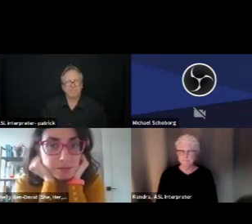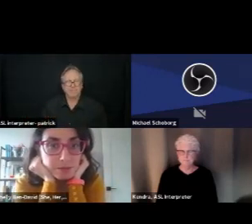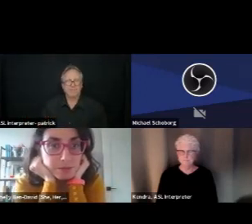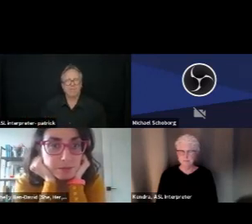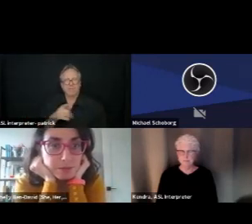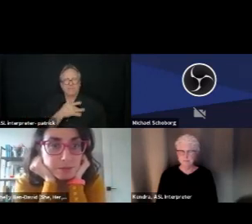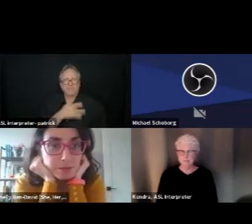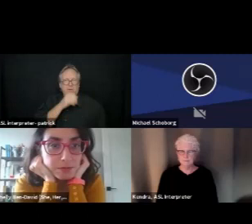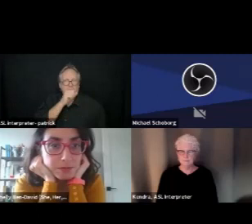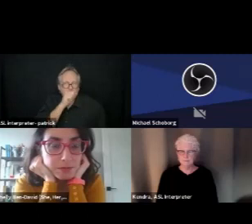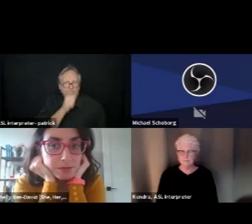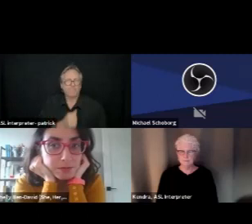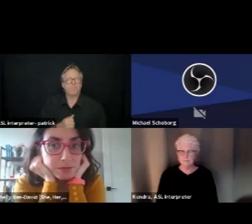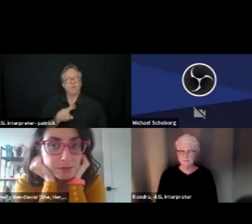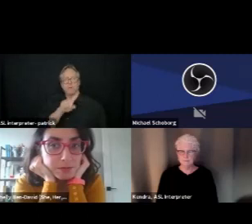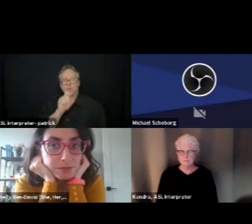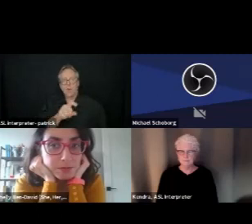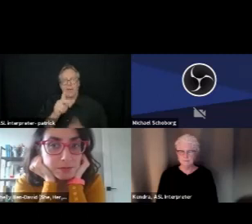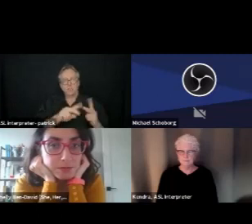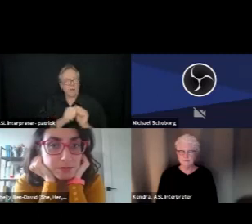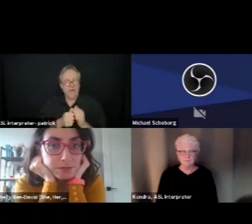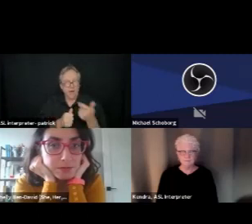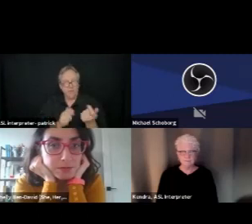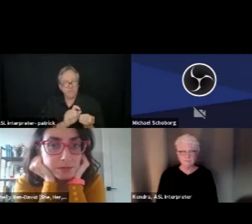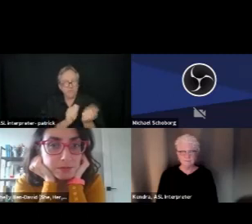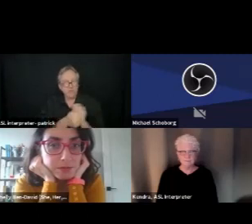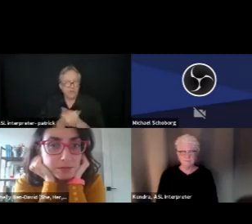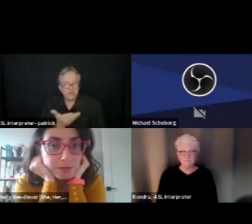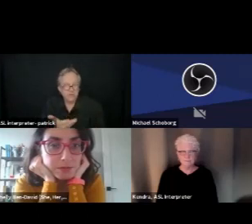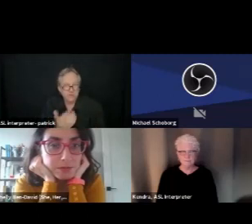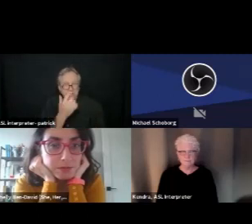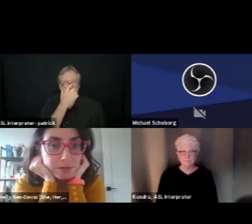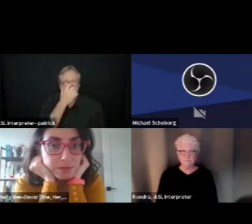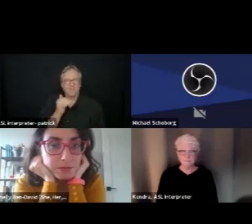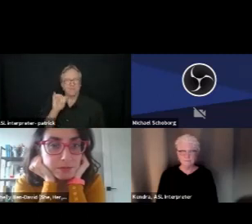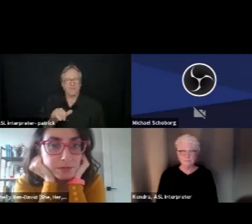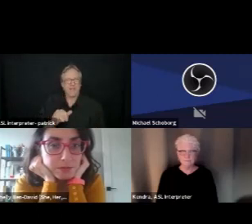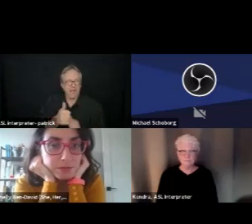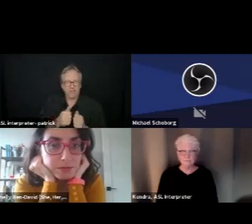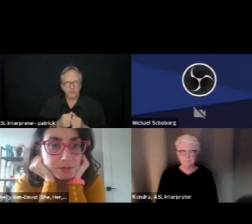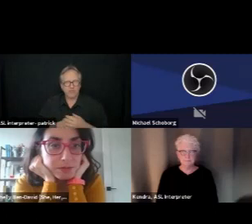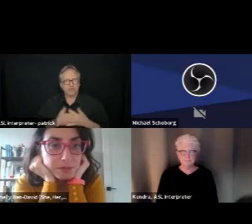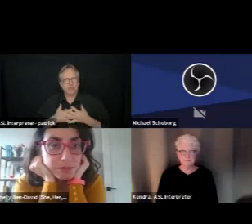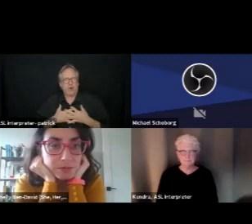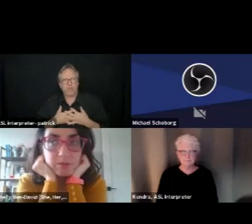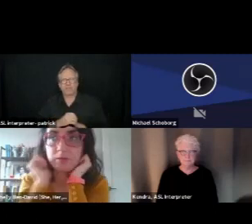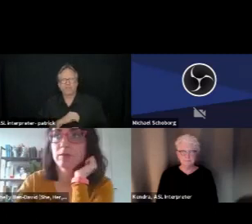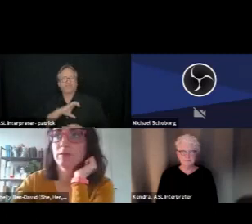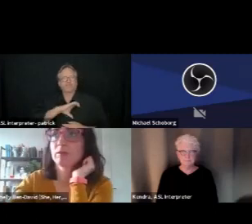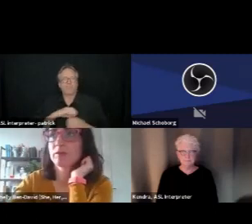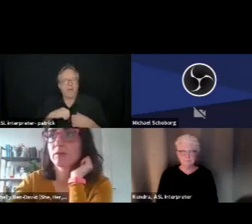So when I asked people about how they changed, the types of post-traumatic growth that they experienced, they described like a bunch of